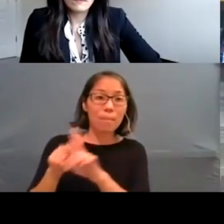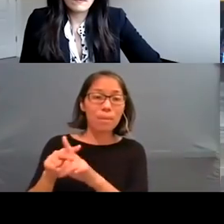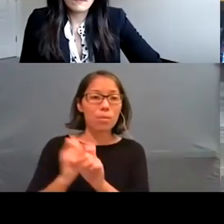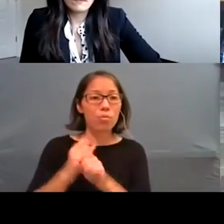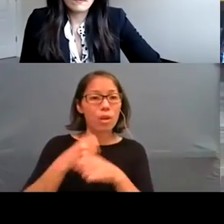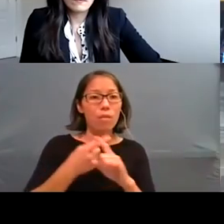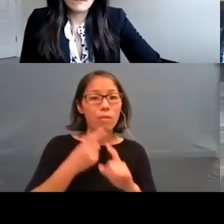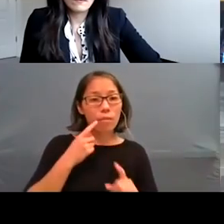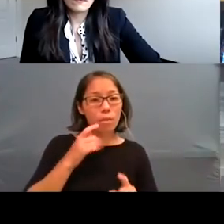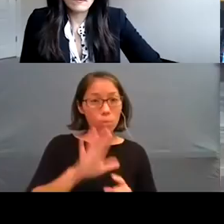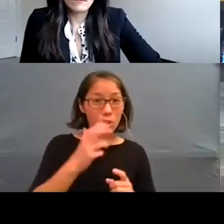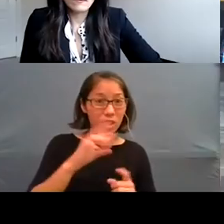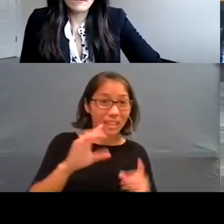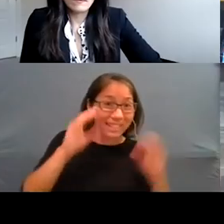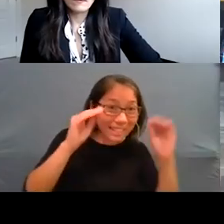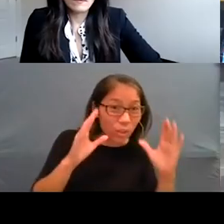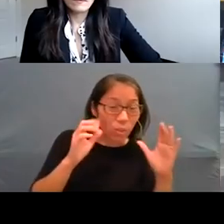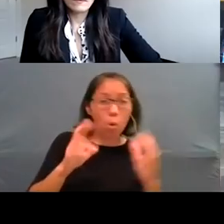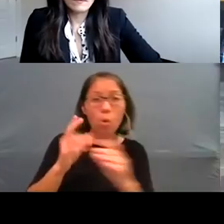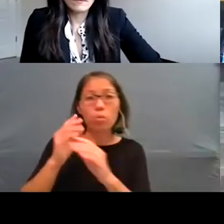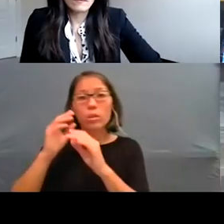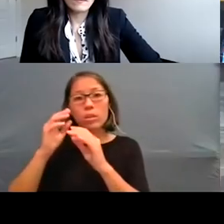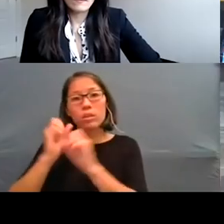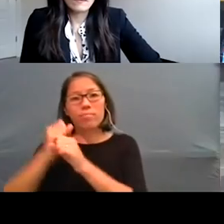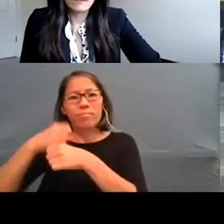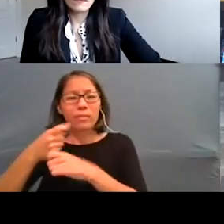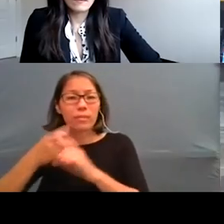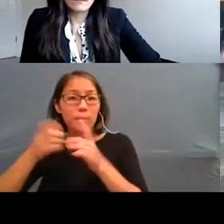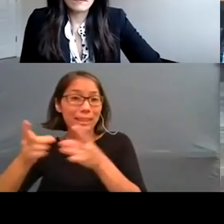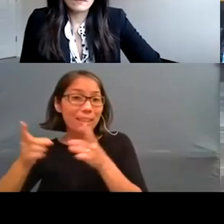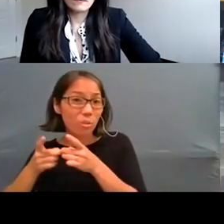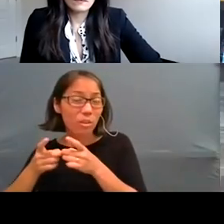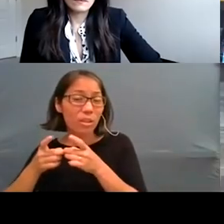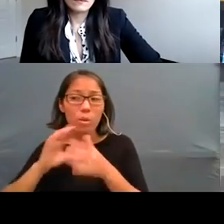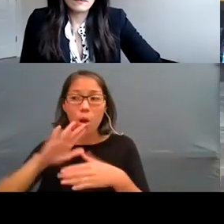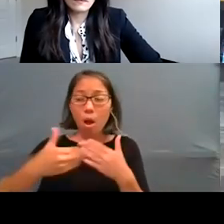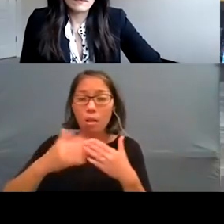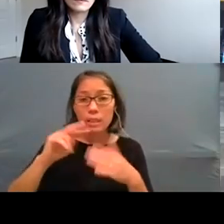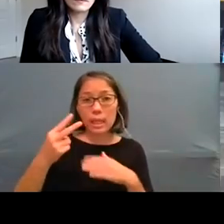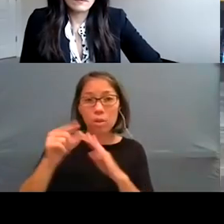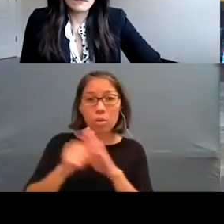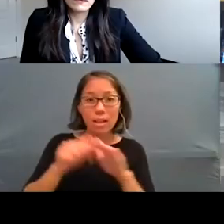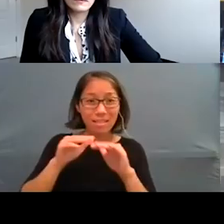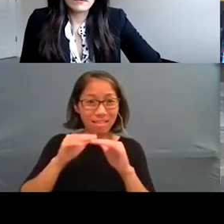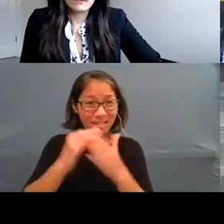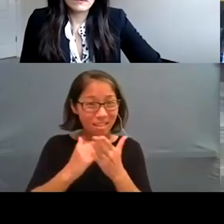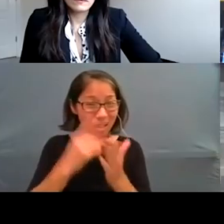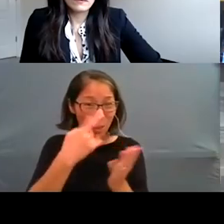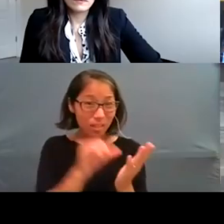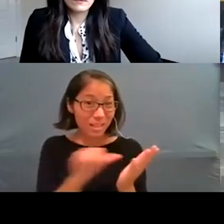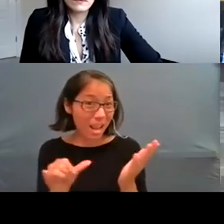your child's own teacher, or are these created at the district level? So all second grade lessons look the same. Which way are we going